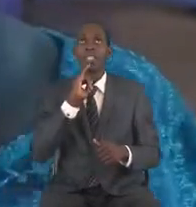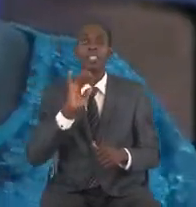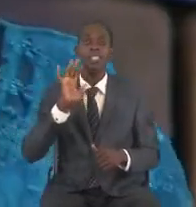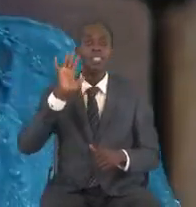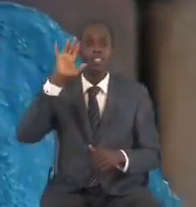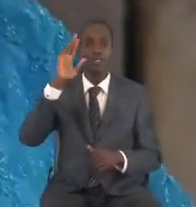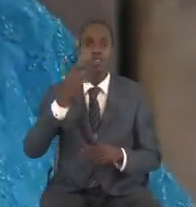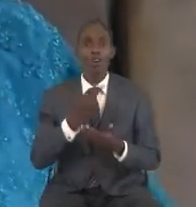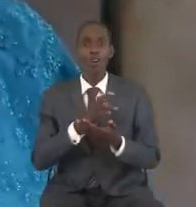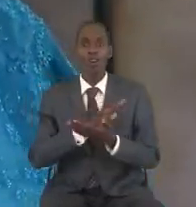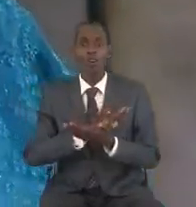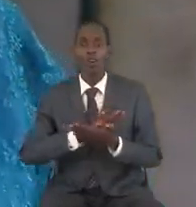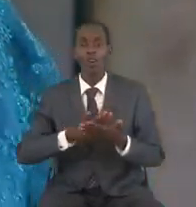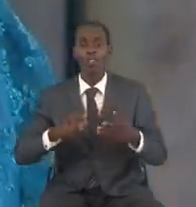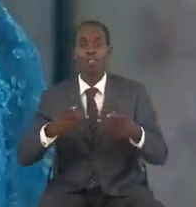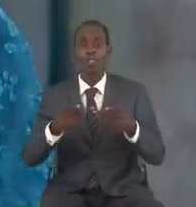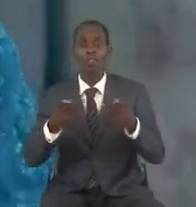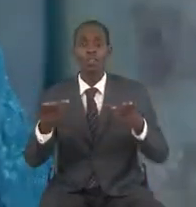is your